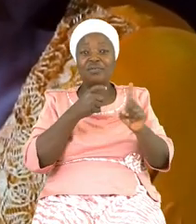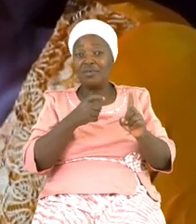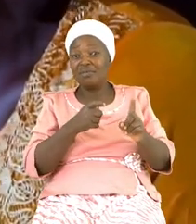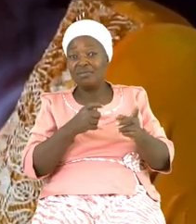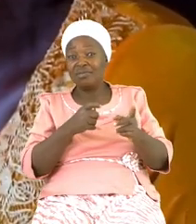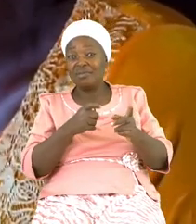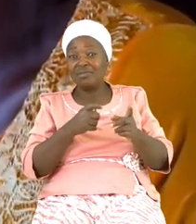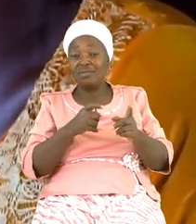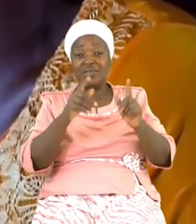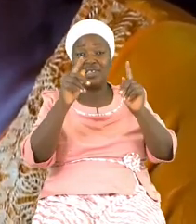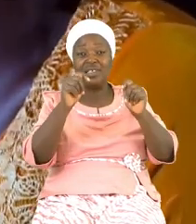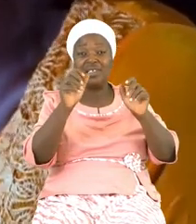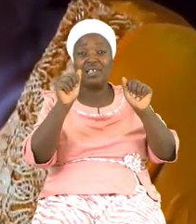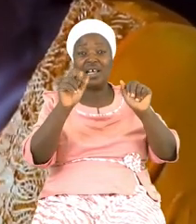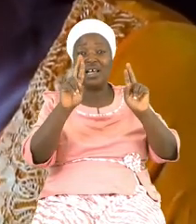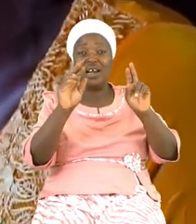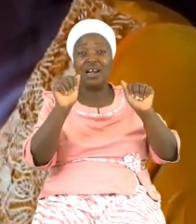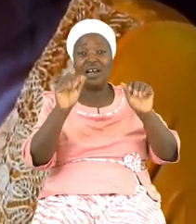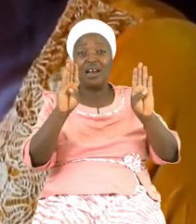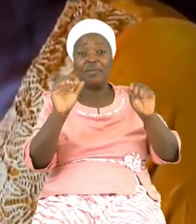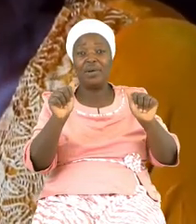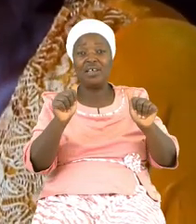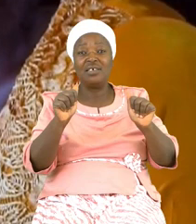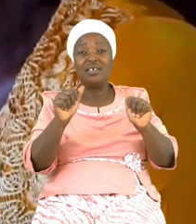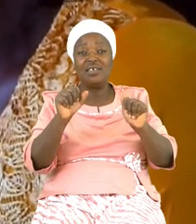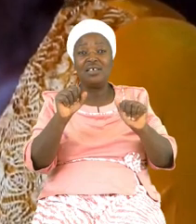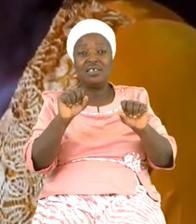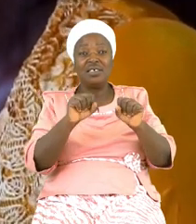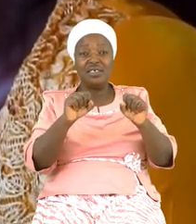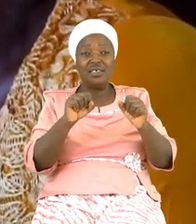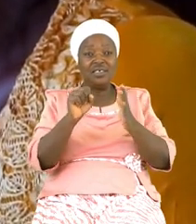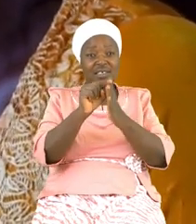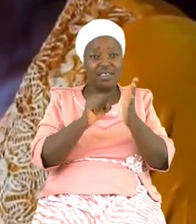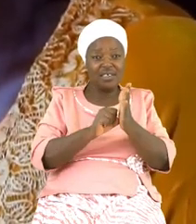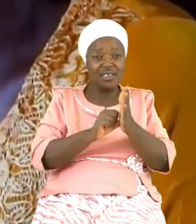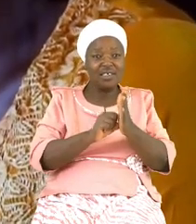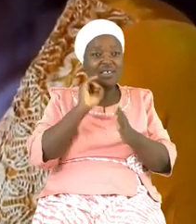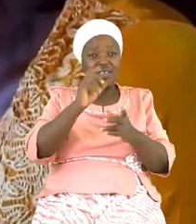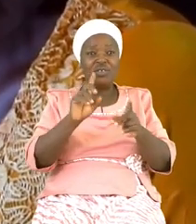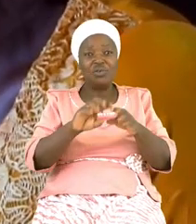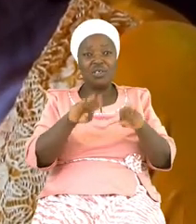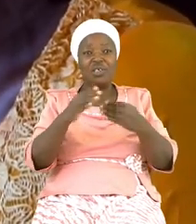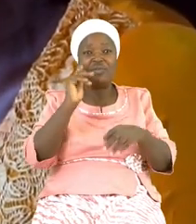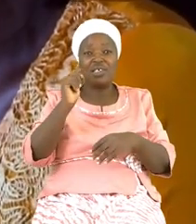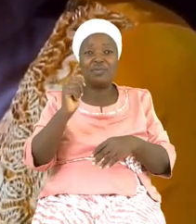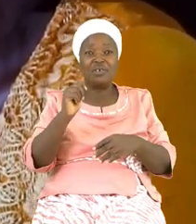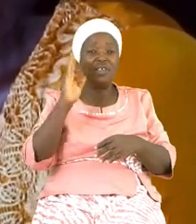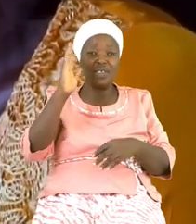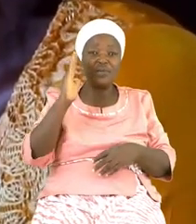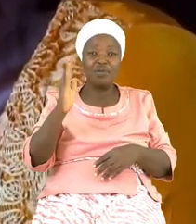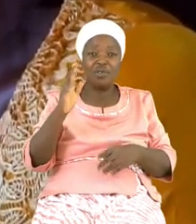Taraba State. I am here to testify to the goodness of God, what he has done in my